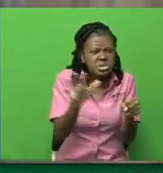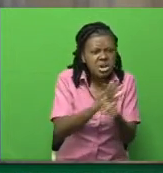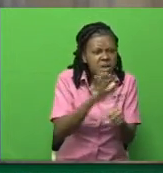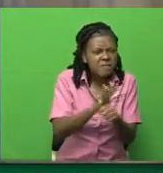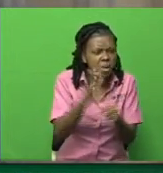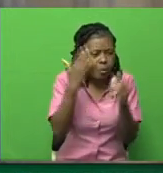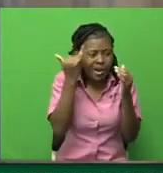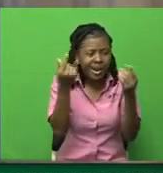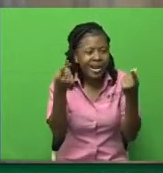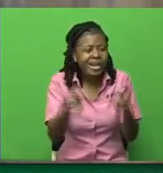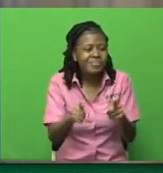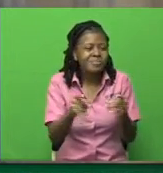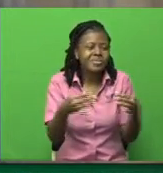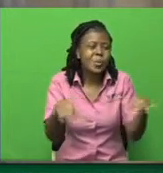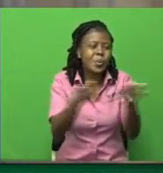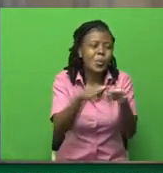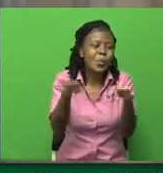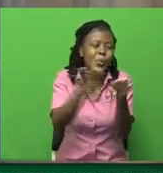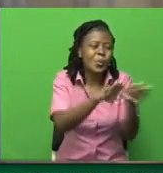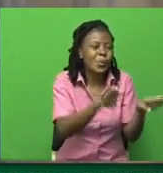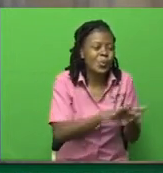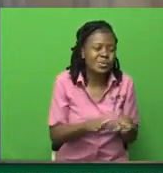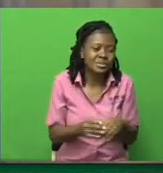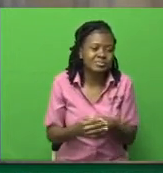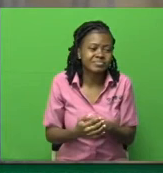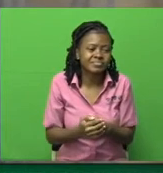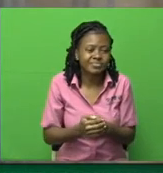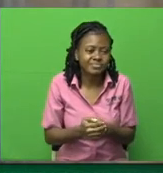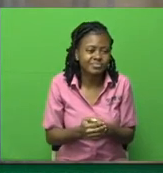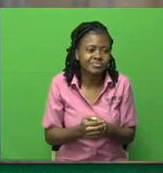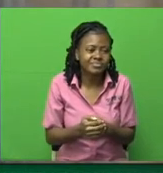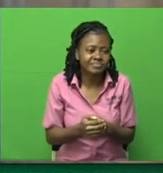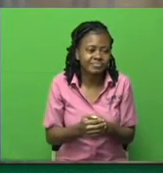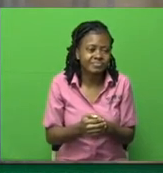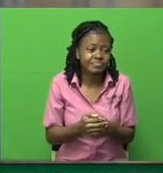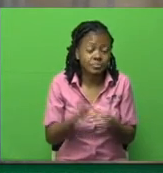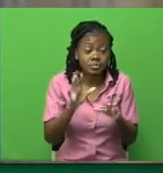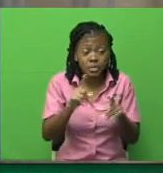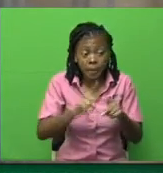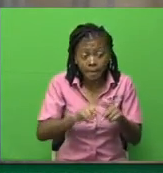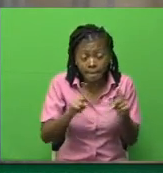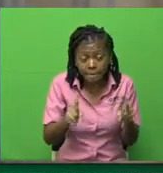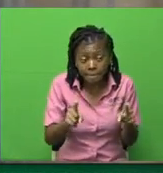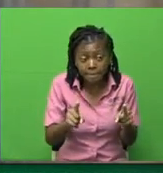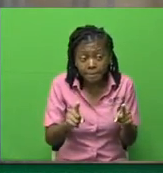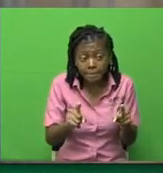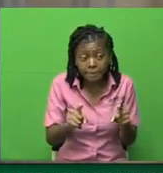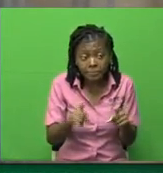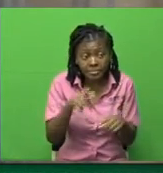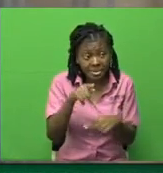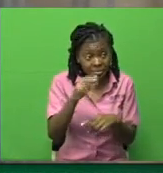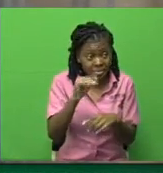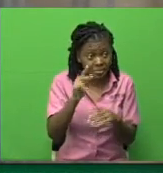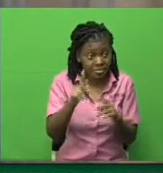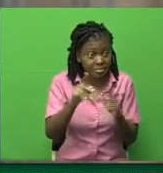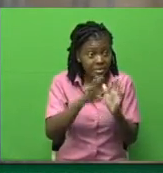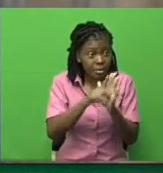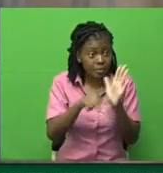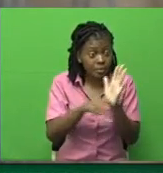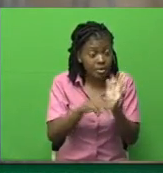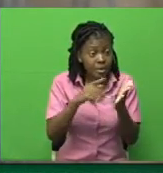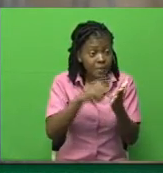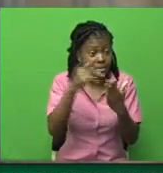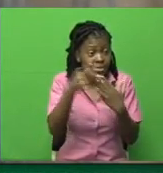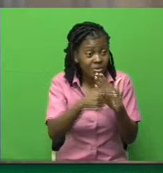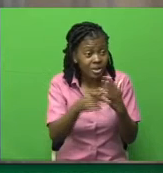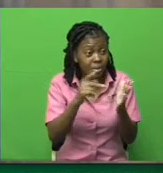is not because anybody is wicked or bad mind or anything it is because your your policies and your projects and your programs have all failed to keep